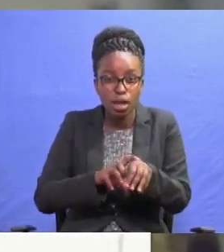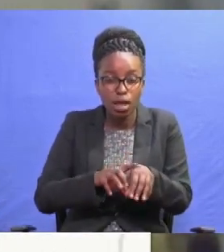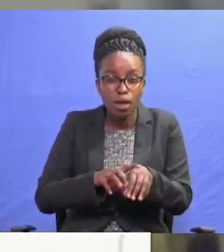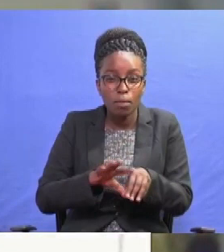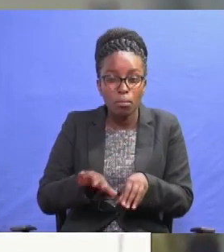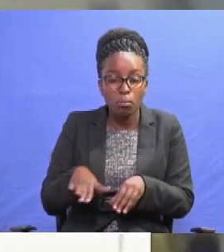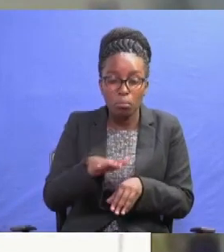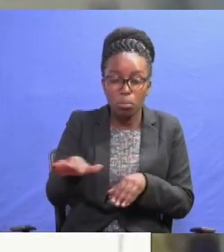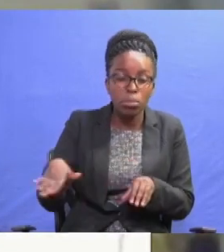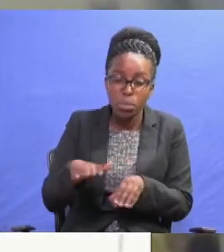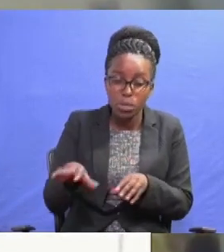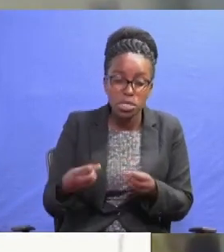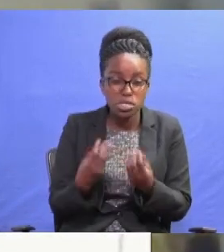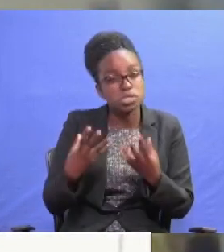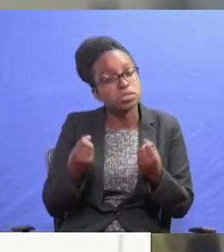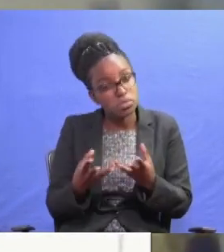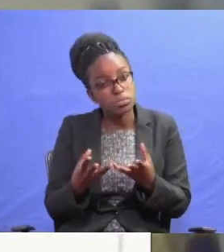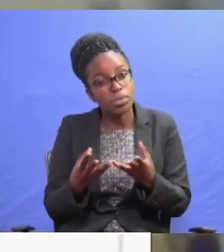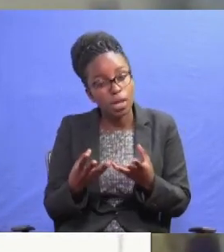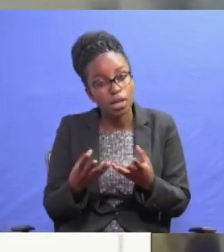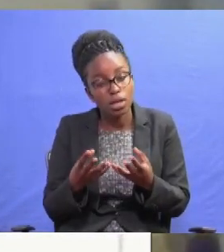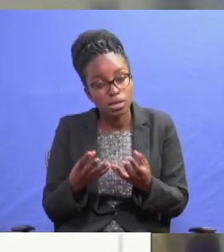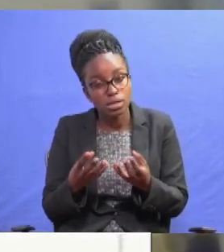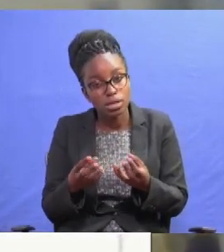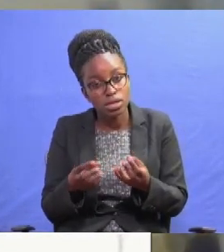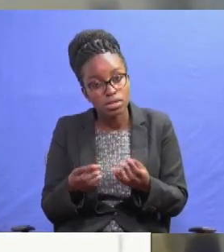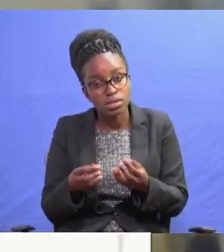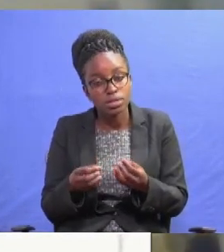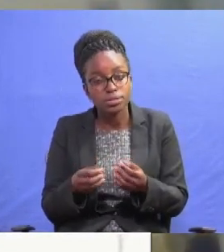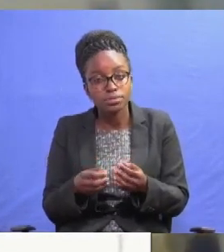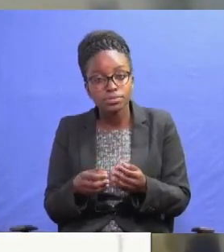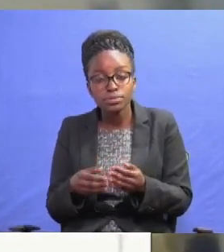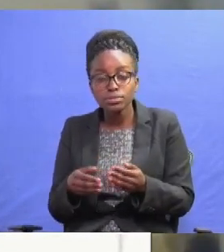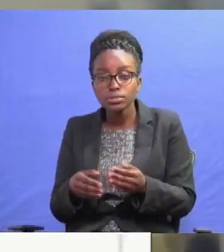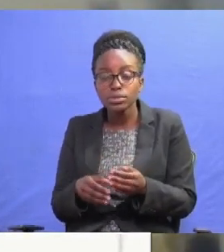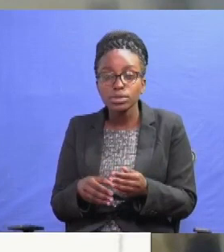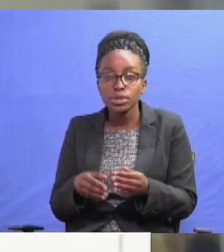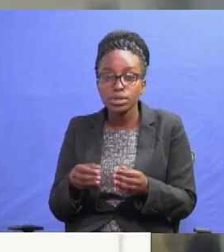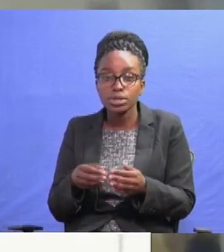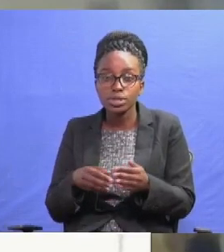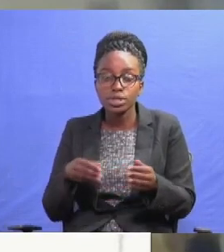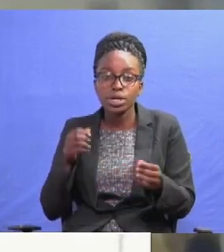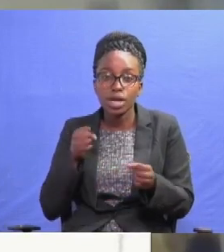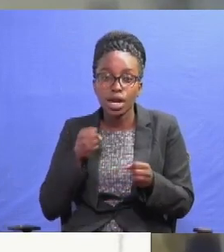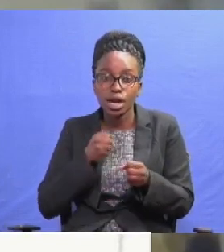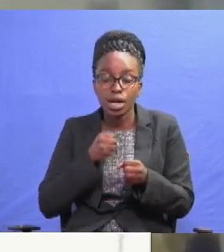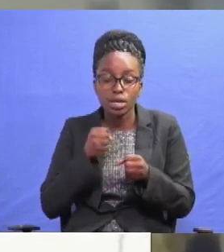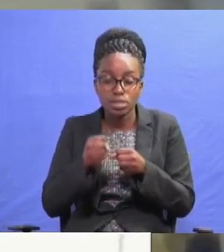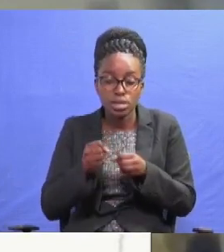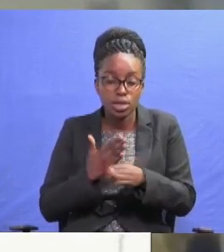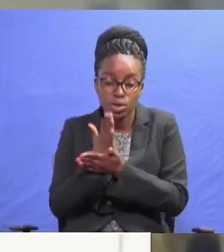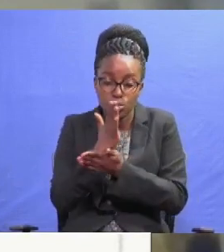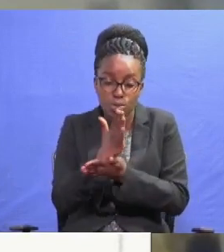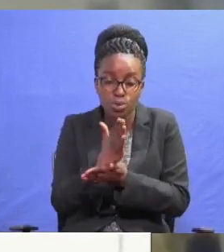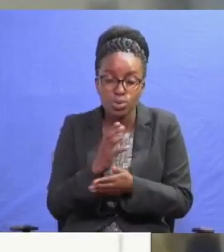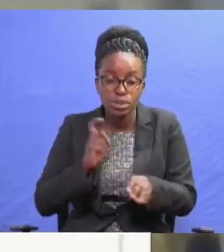much of the soil is not consolidated. When you dig through to find a foundation, you find that the soil itself is actually loose. A